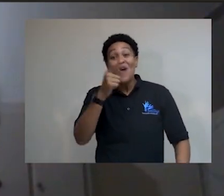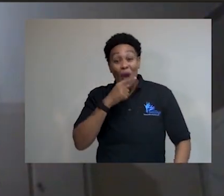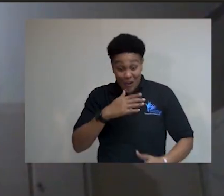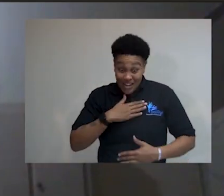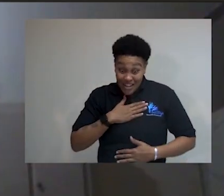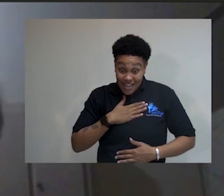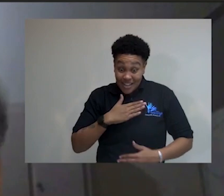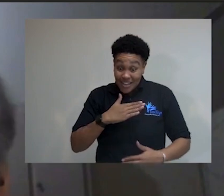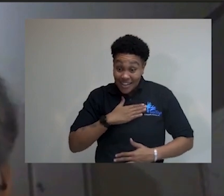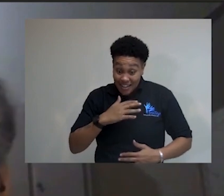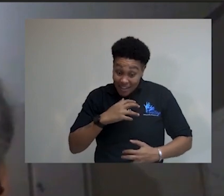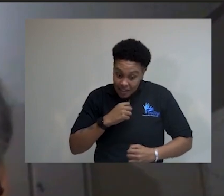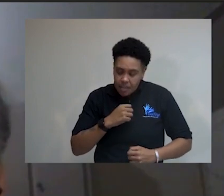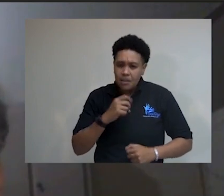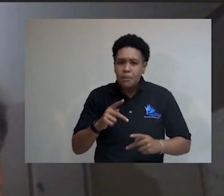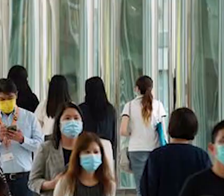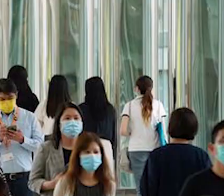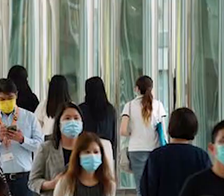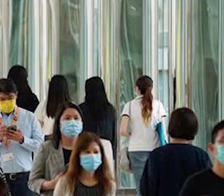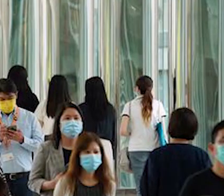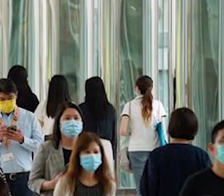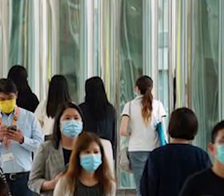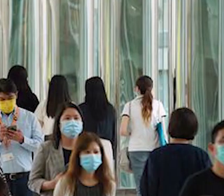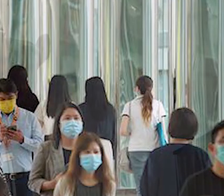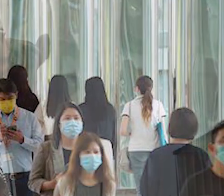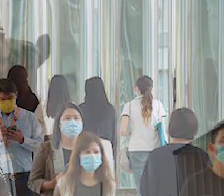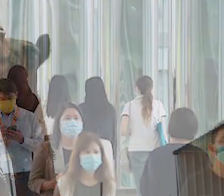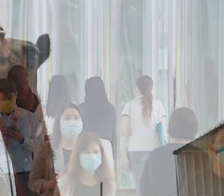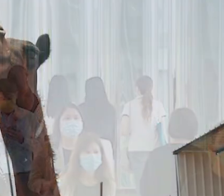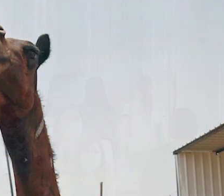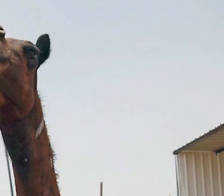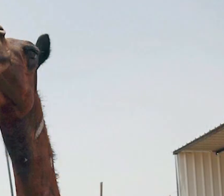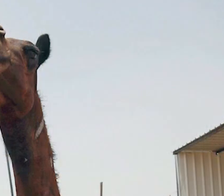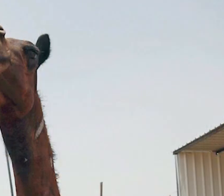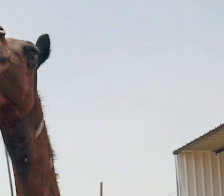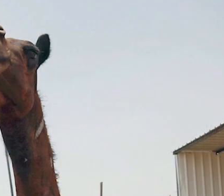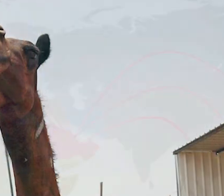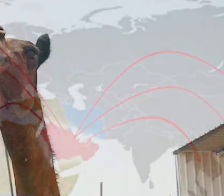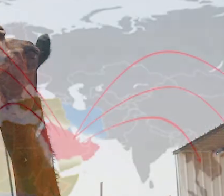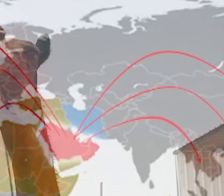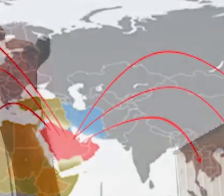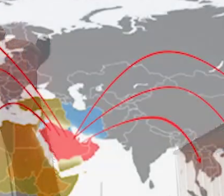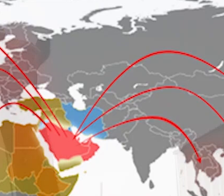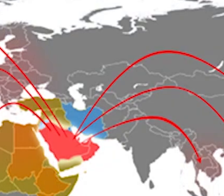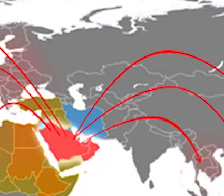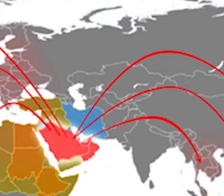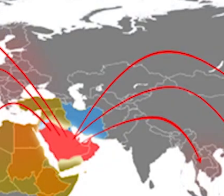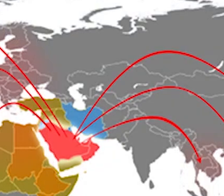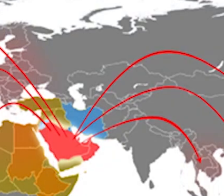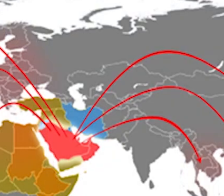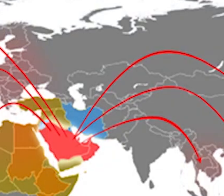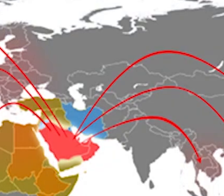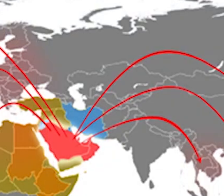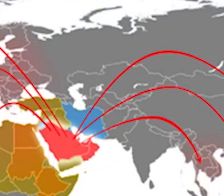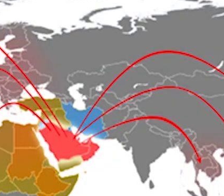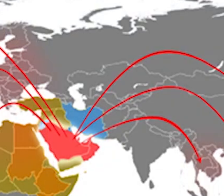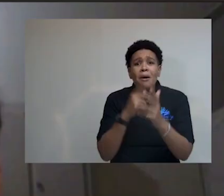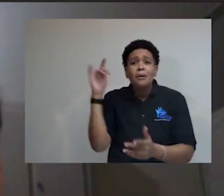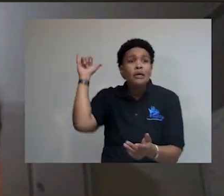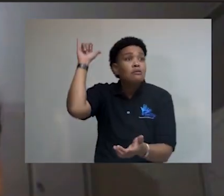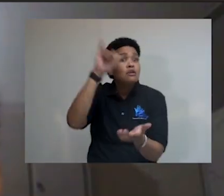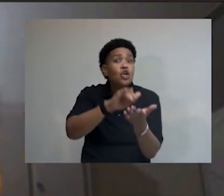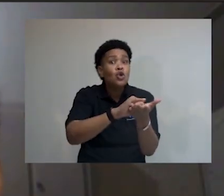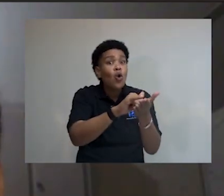syndrome, when people were dying in Hong Kong and the Far East, and some cases even came to New